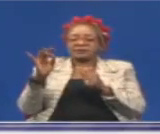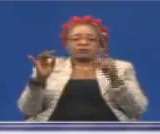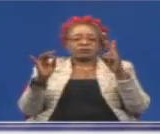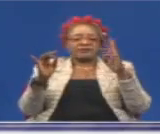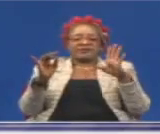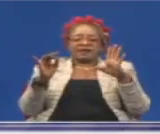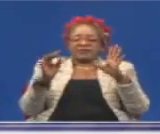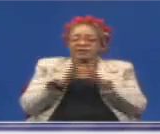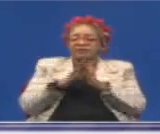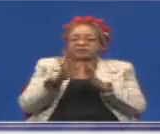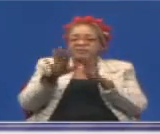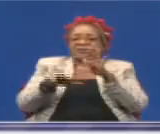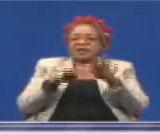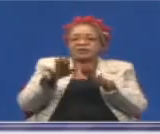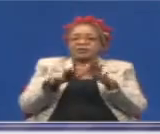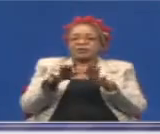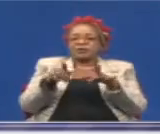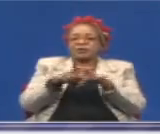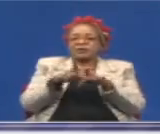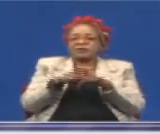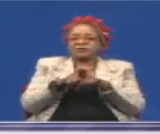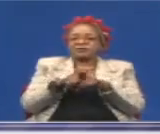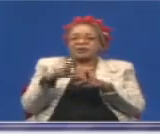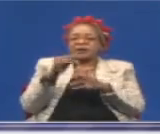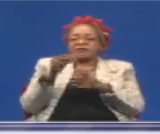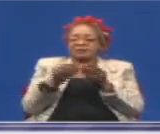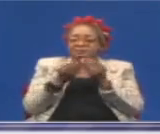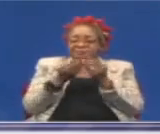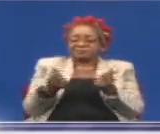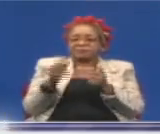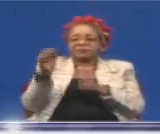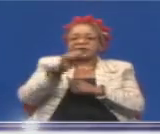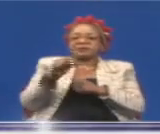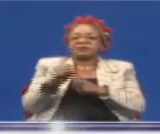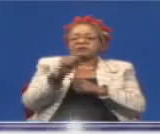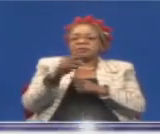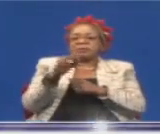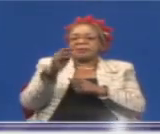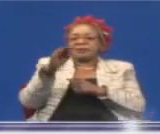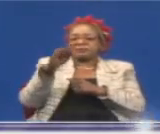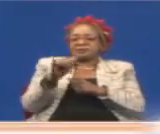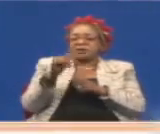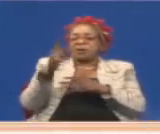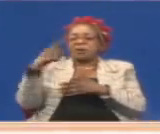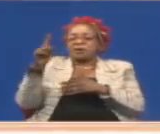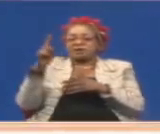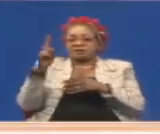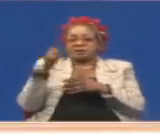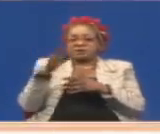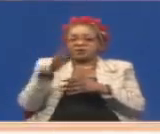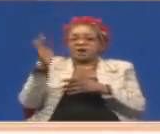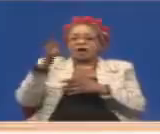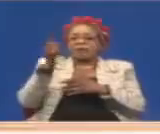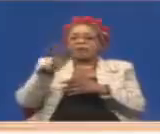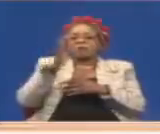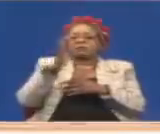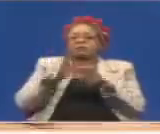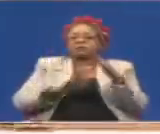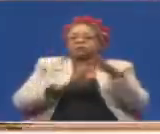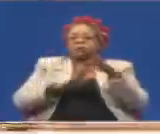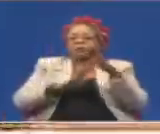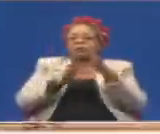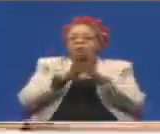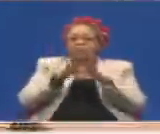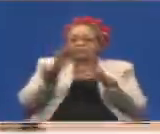National Stadium as they stretched their unbeaten run this season to 21 matches. The win means Nairobi Water remain on top of the table with